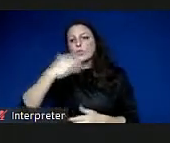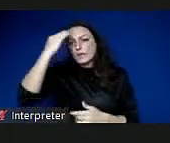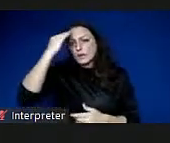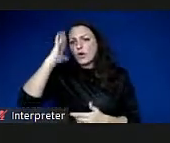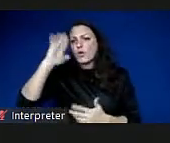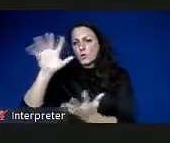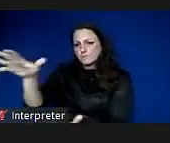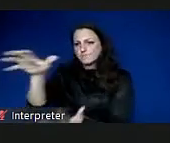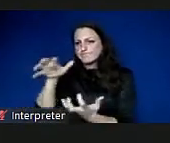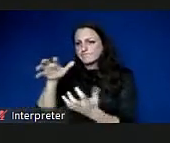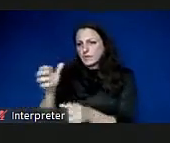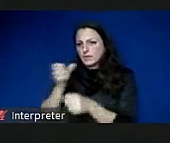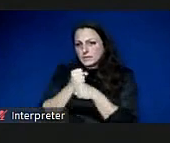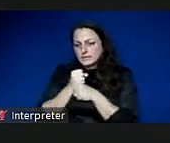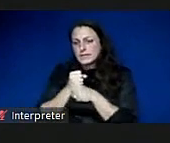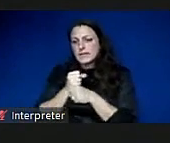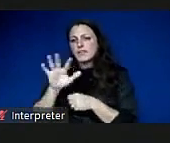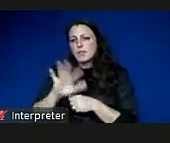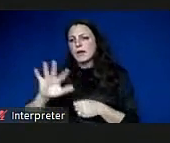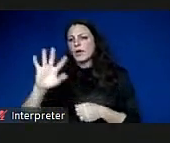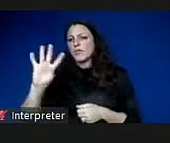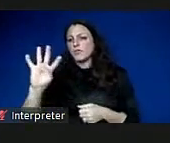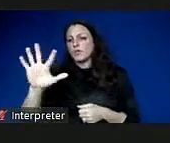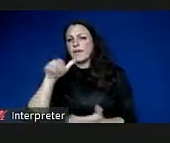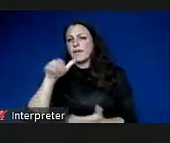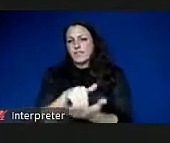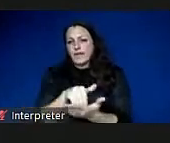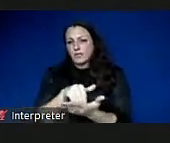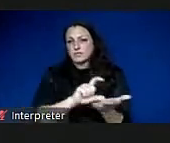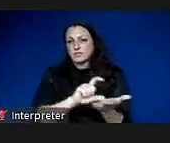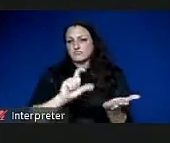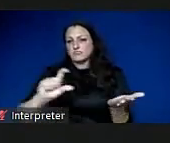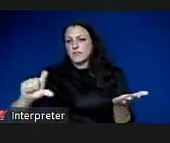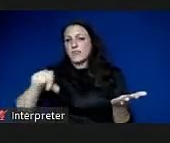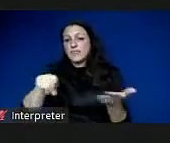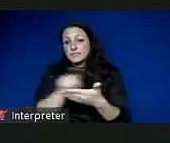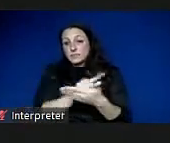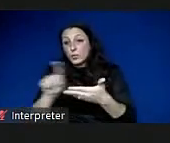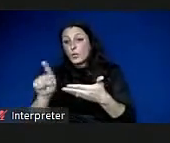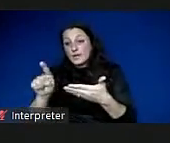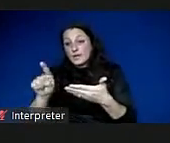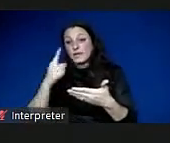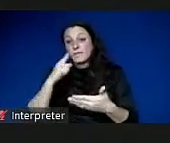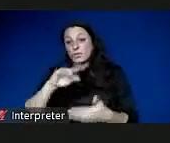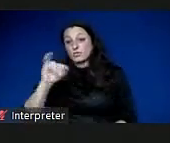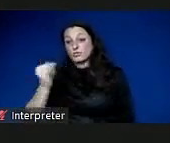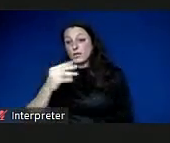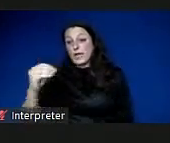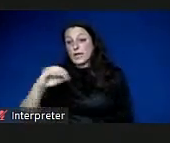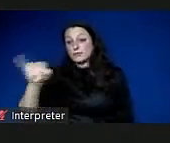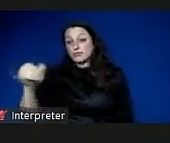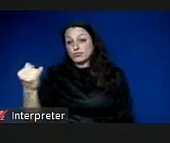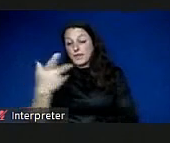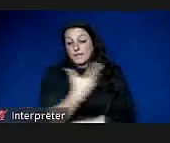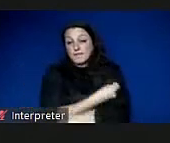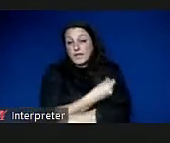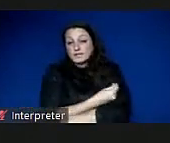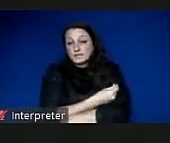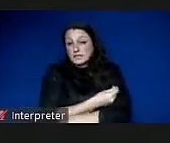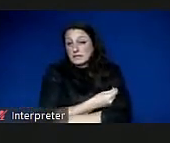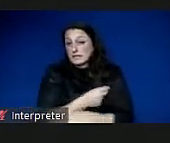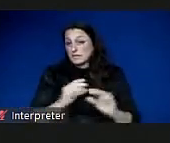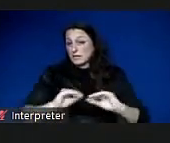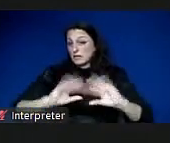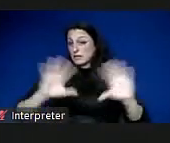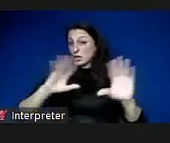receive, about 45,000 doses this week of the J&J vaccine. We're still unclear on exactly when it's going